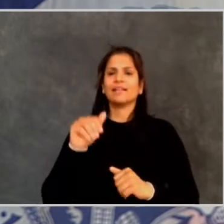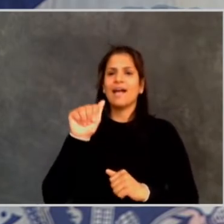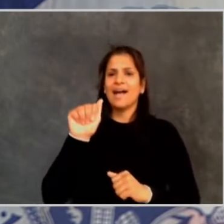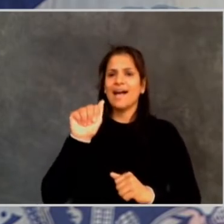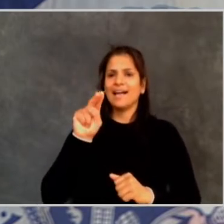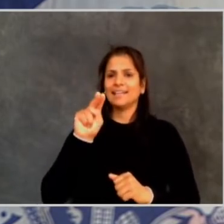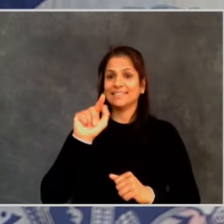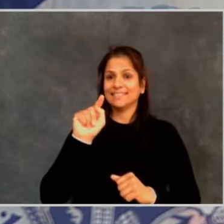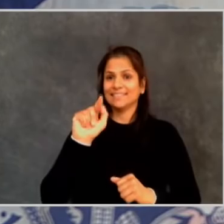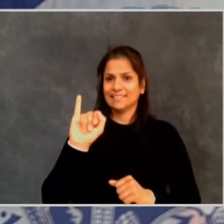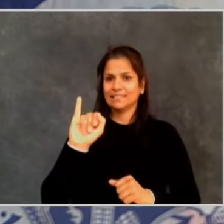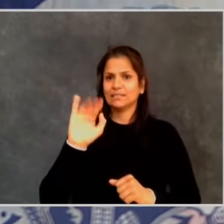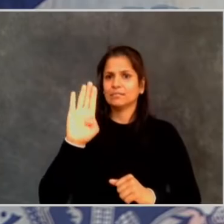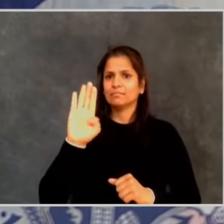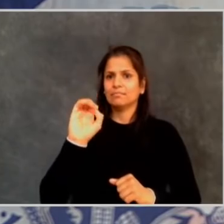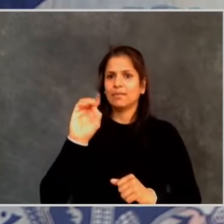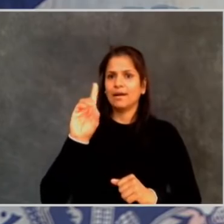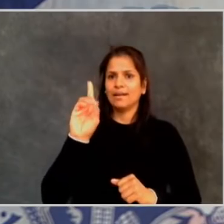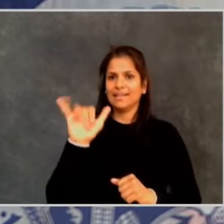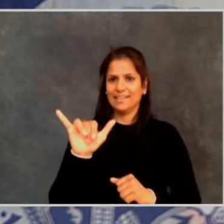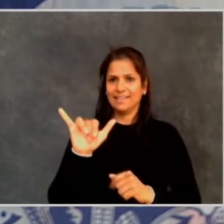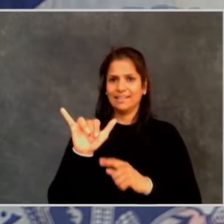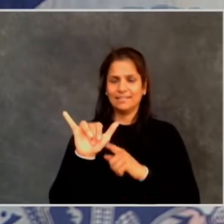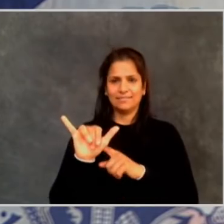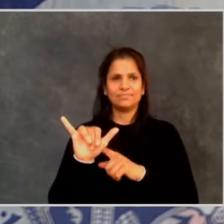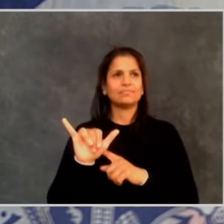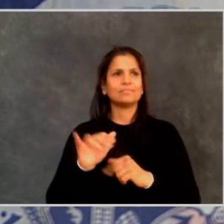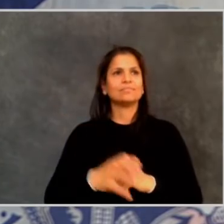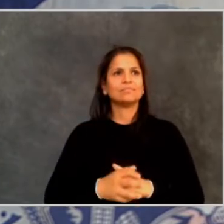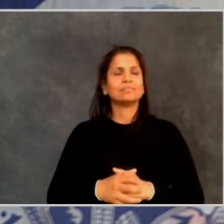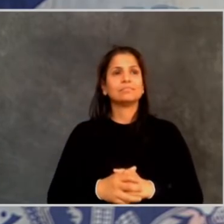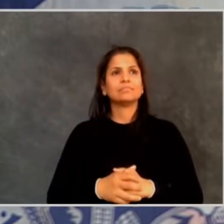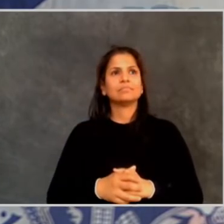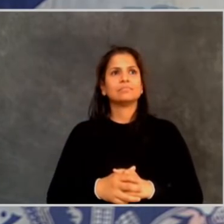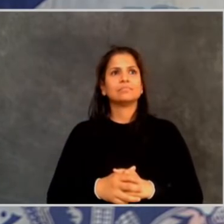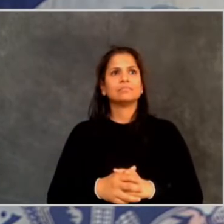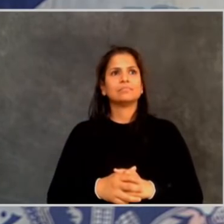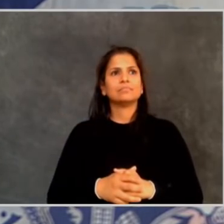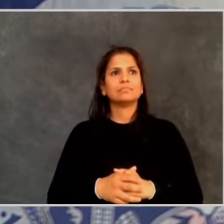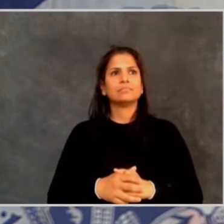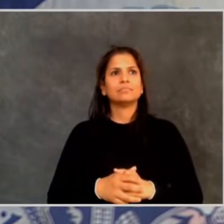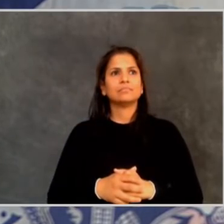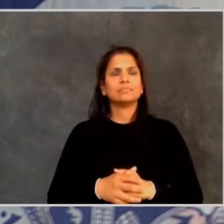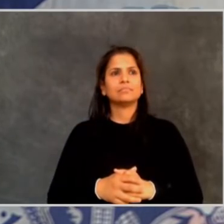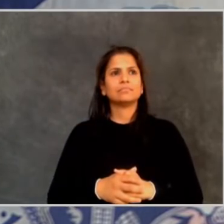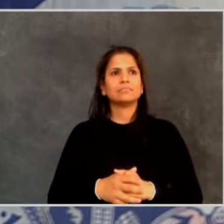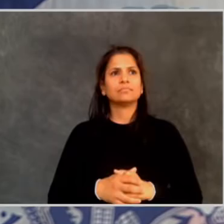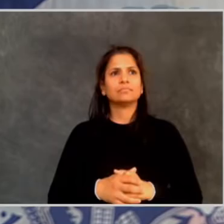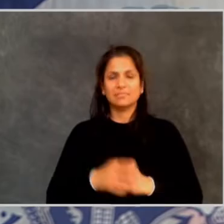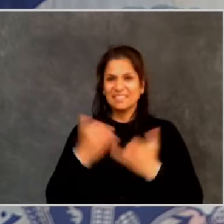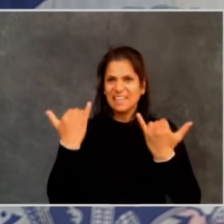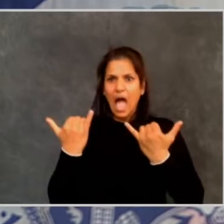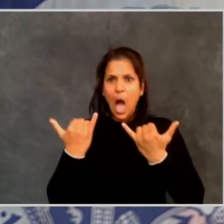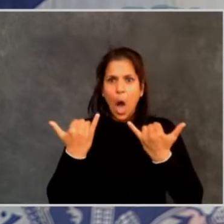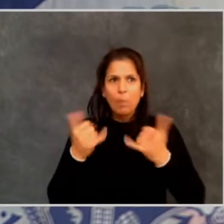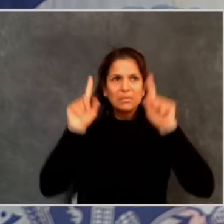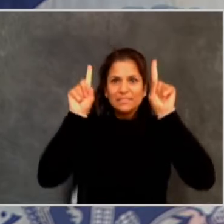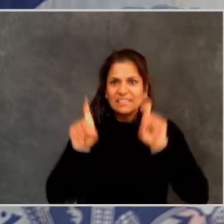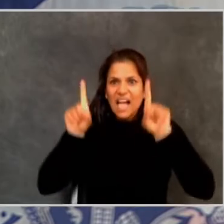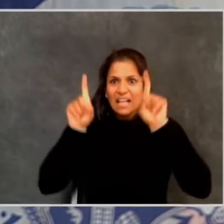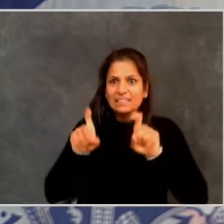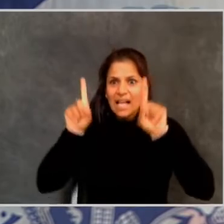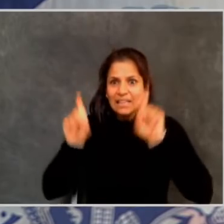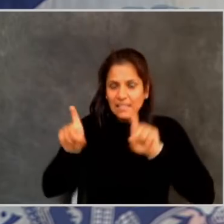the CDC, has anyone in the federal government contacted the city to see if we can start moving in that direction? I mean, how in the world are we going to do all